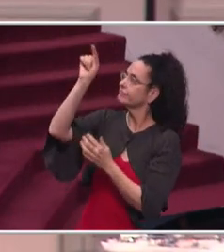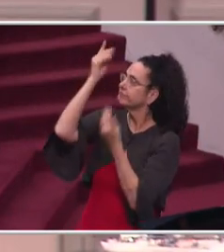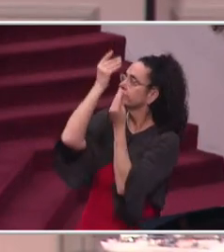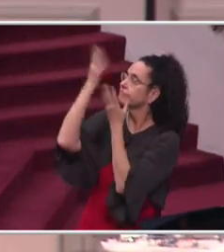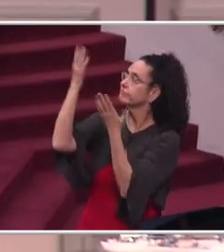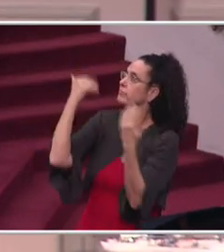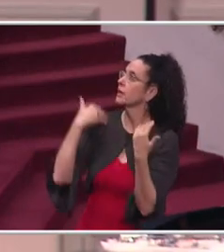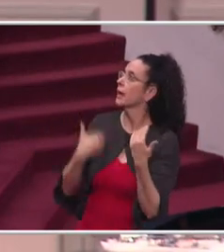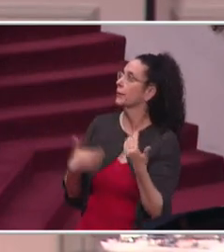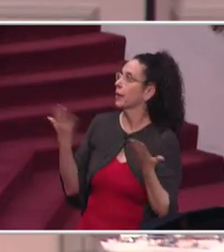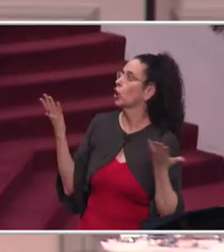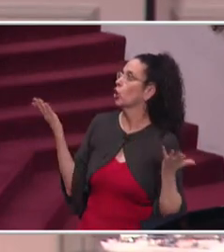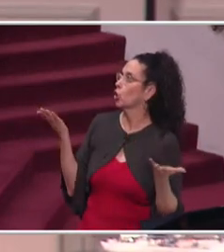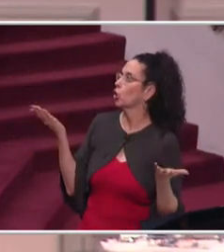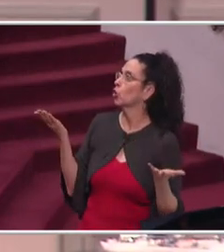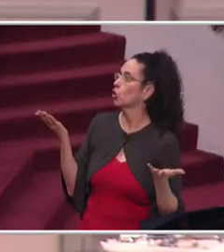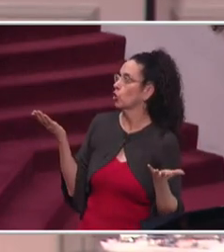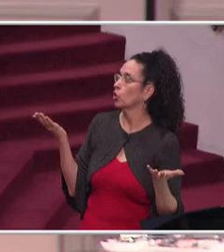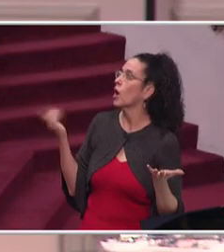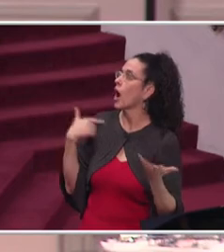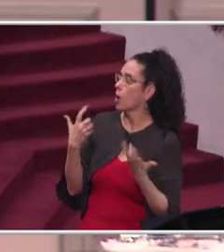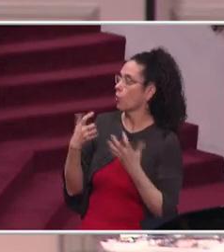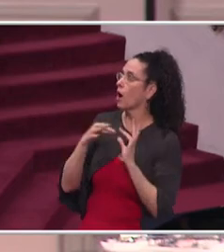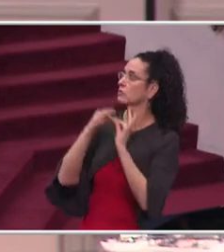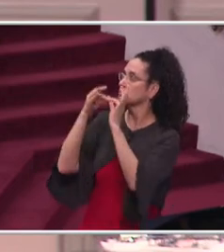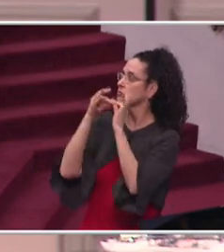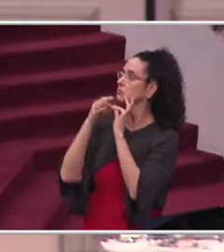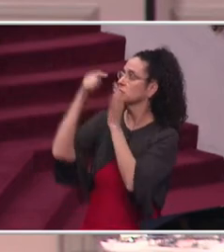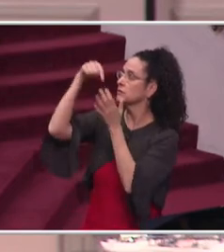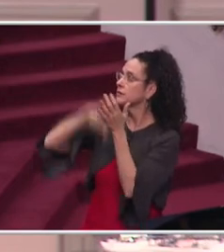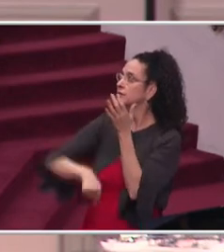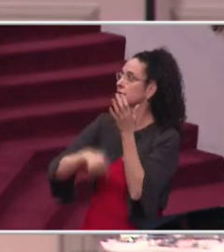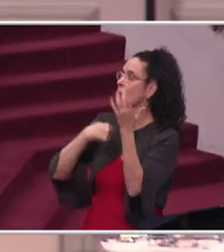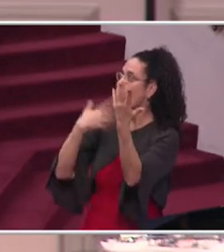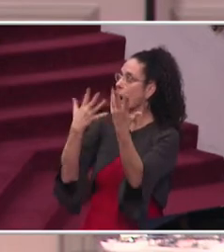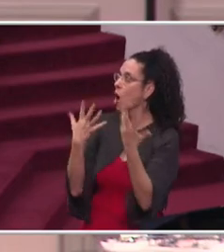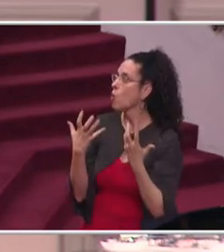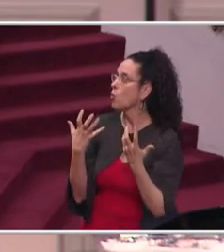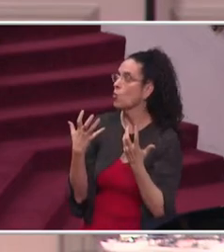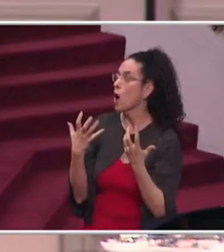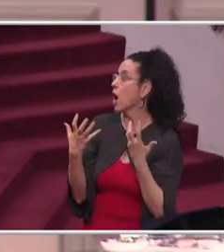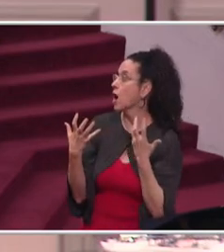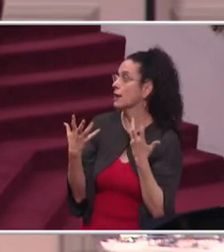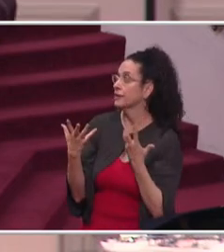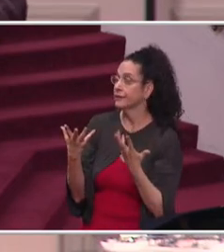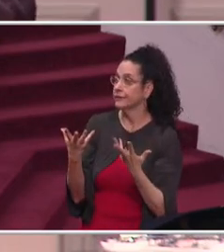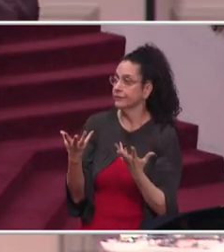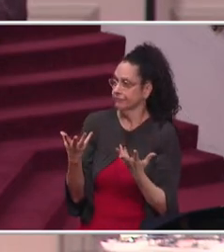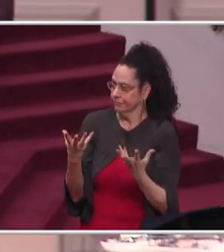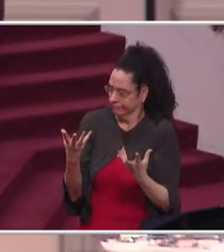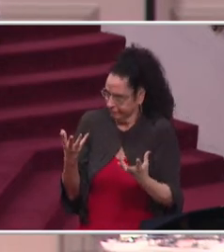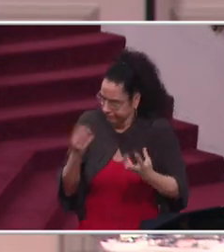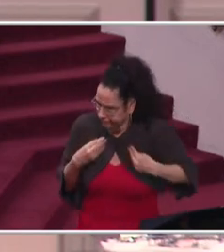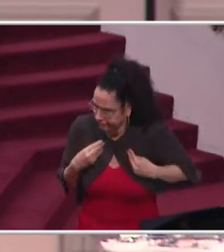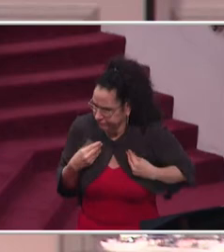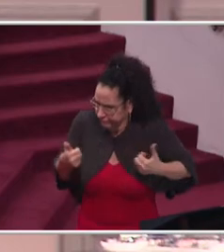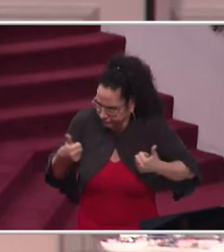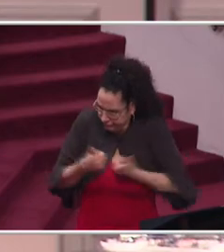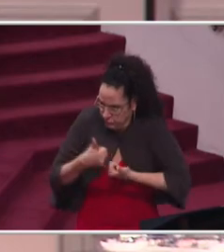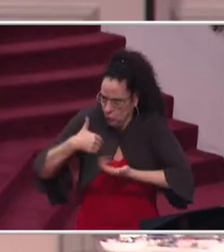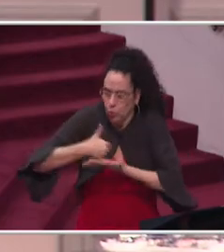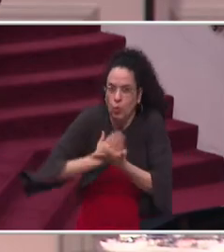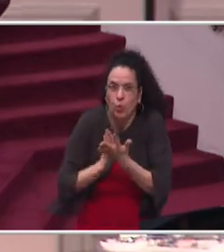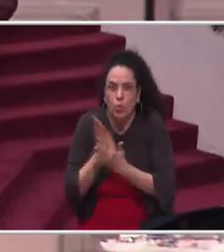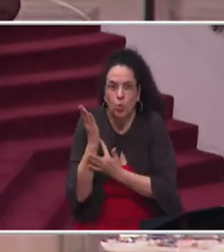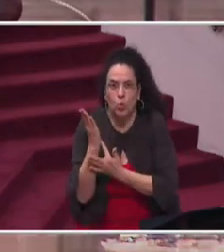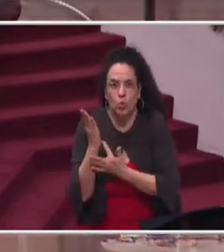in you. I want to grow stronger in you. I want to be able to withstand whatever those challenges might be. I want to be